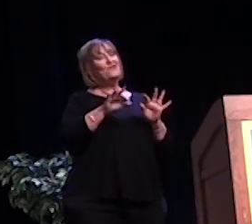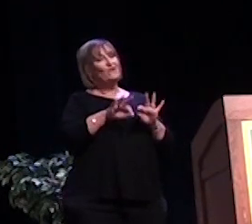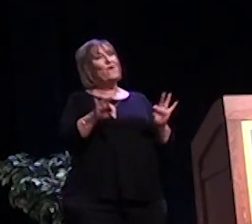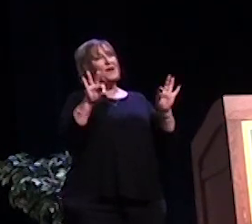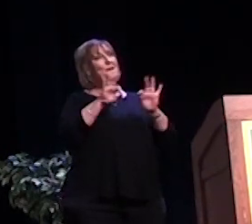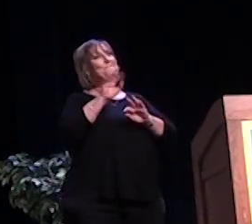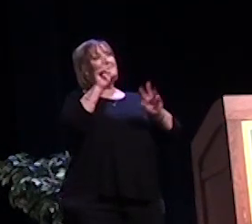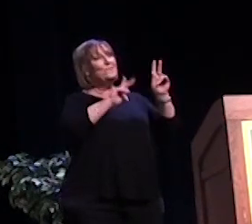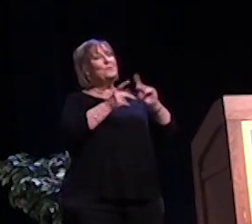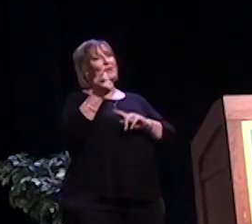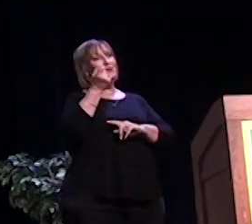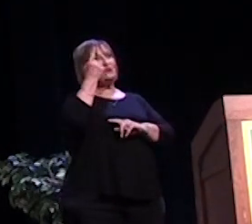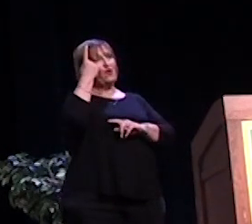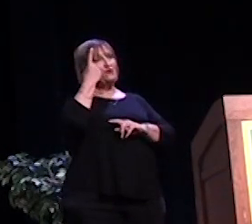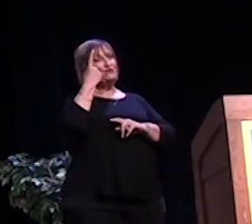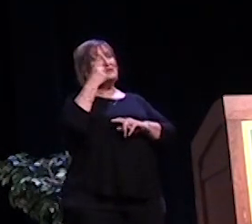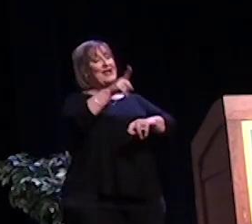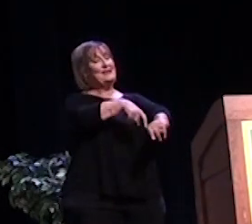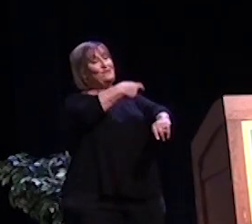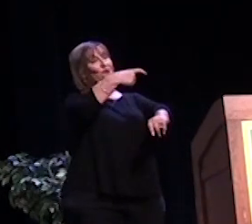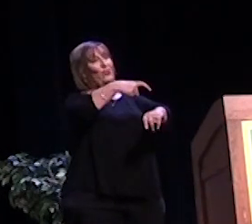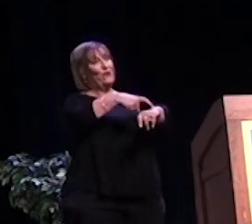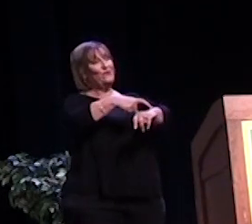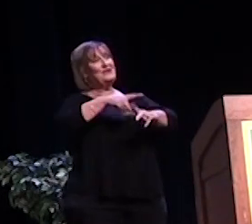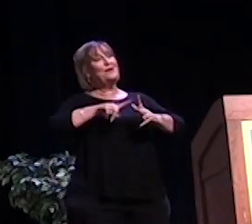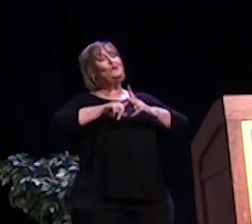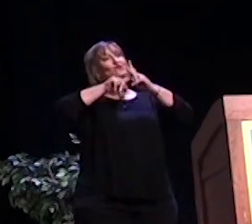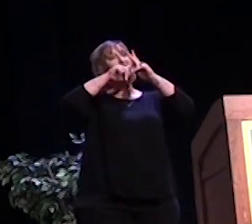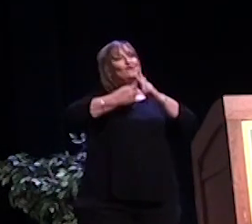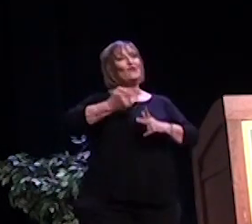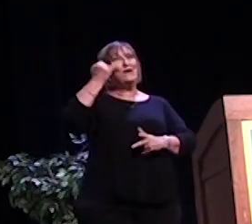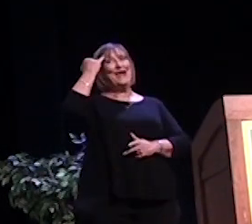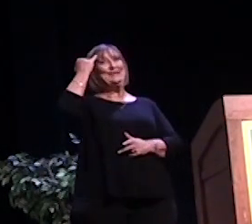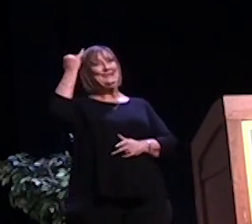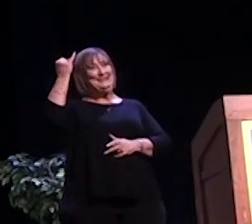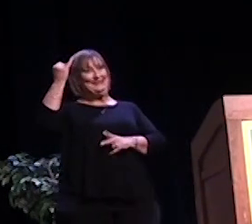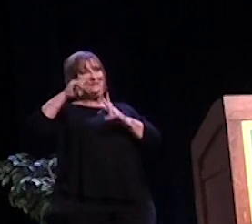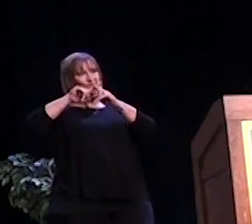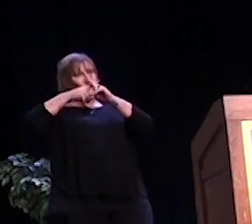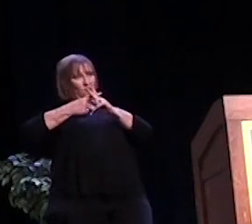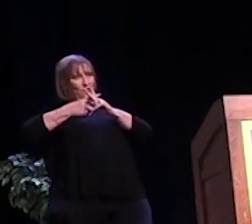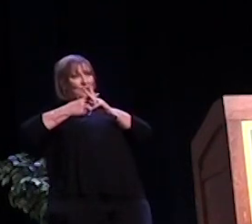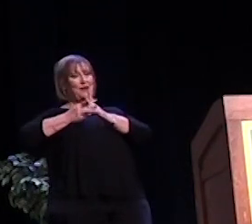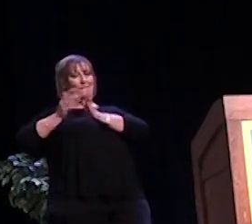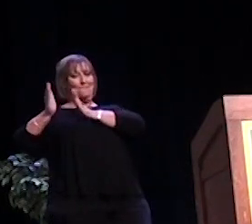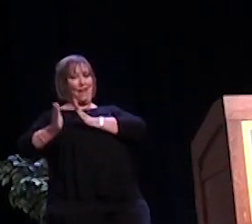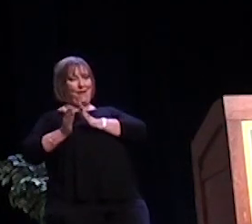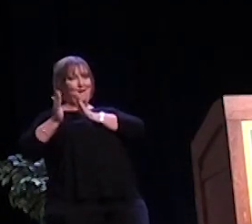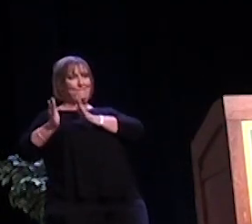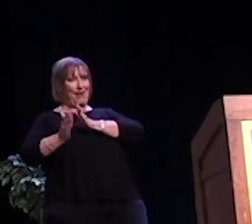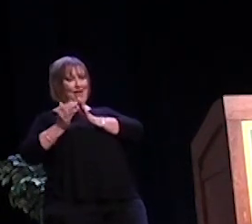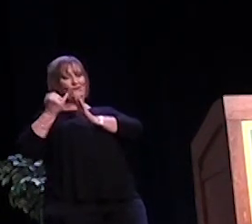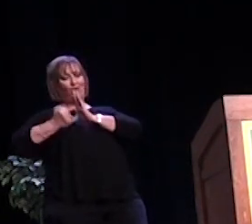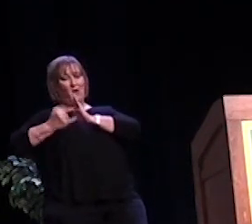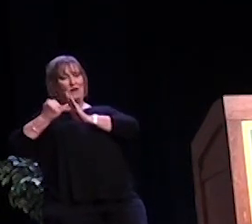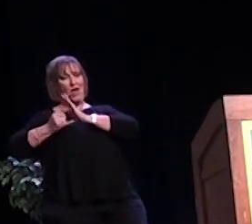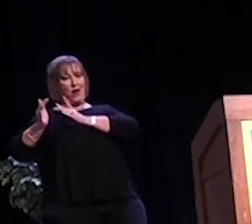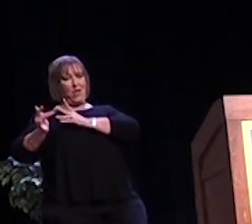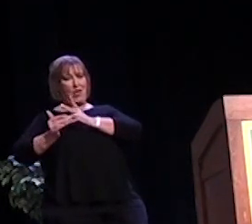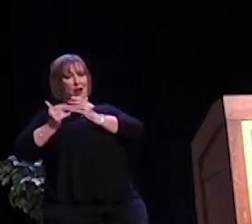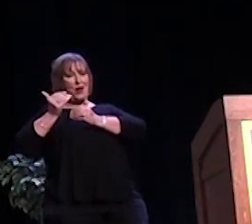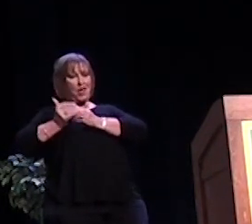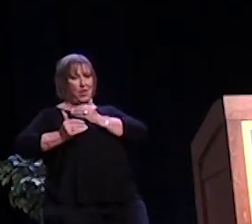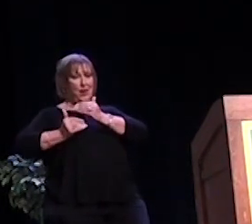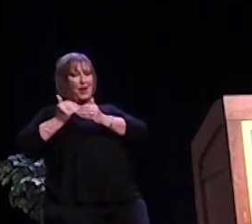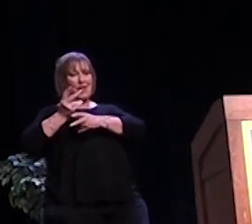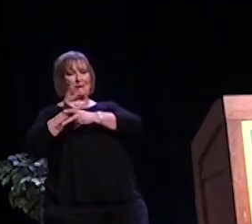to remember that it takes a long time for these projects to really get to the point where residents can move